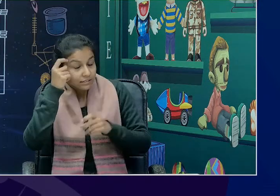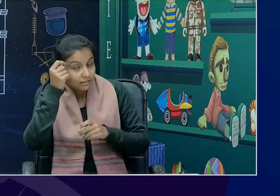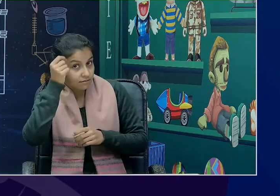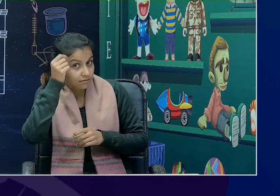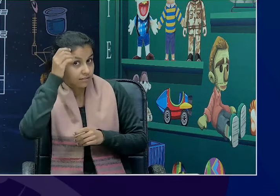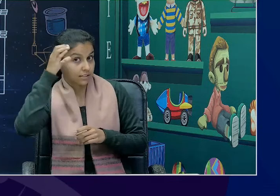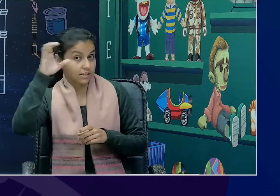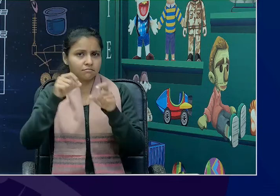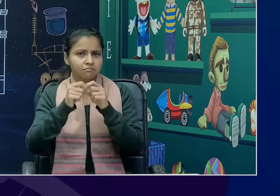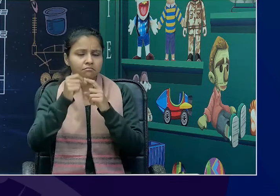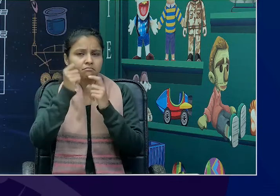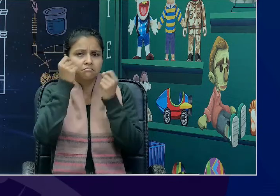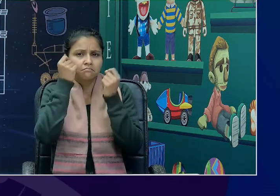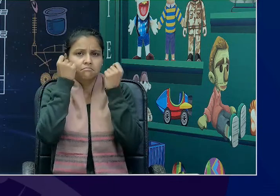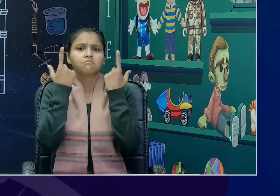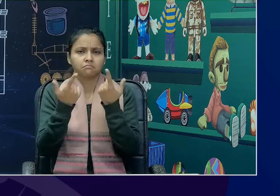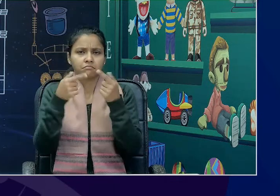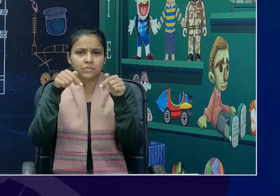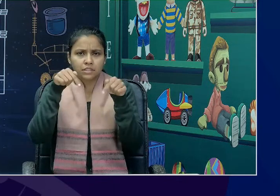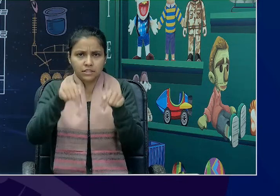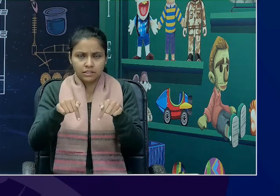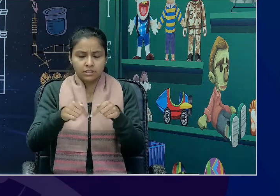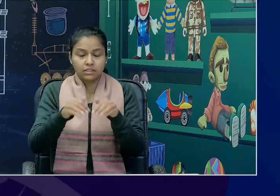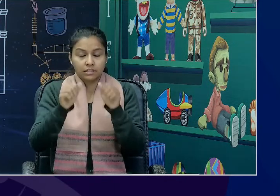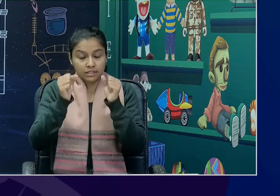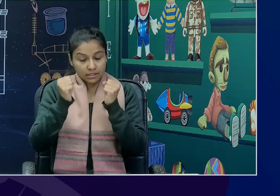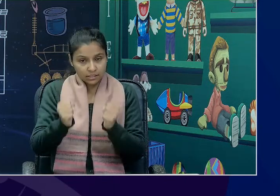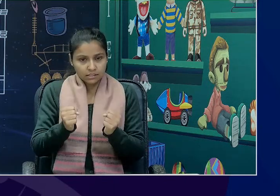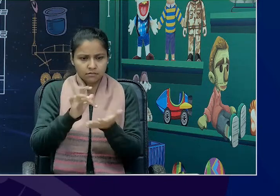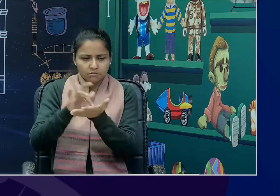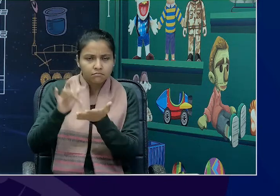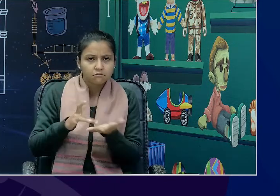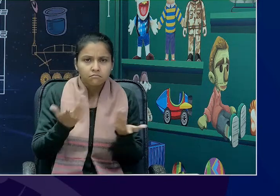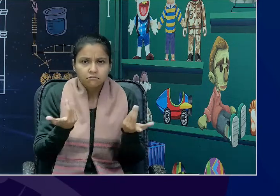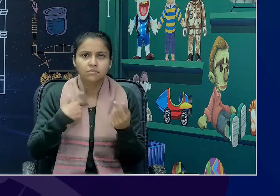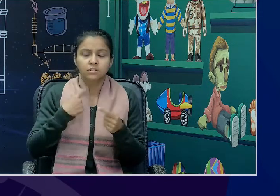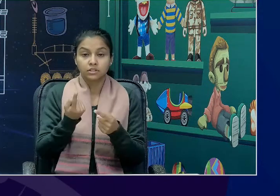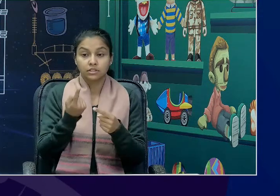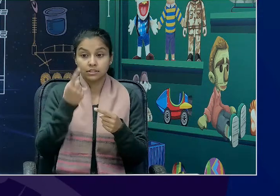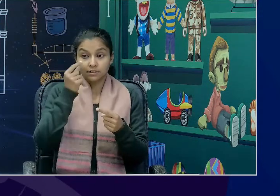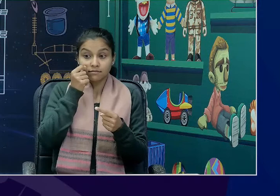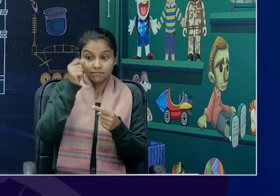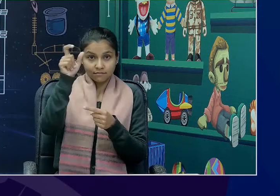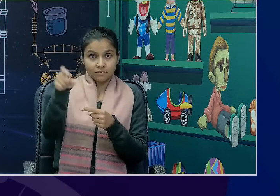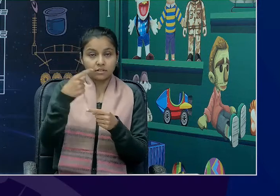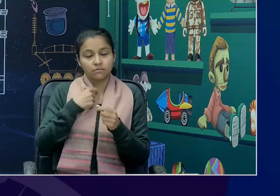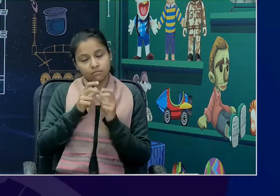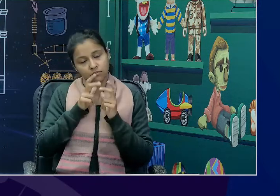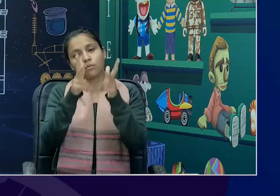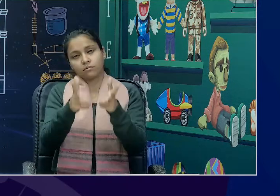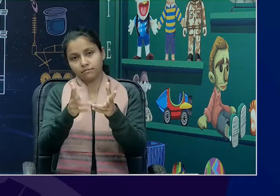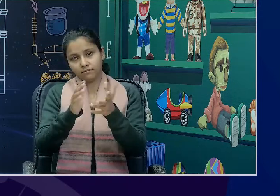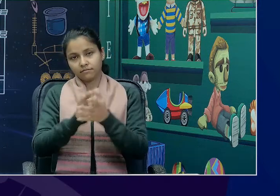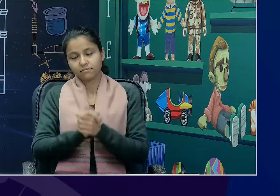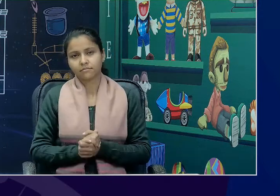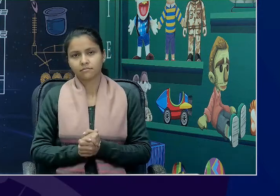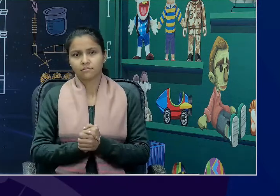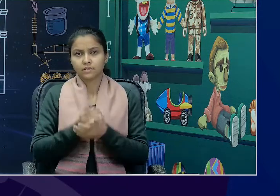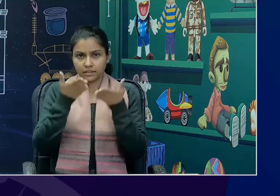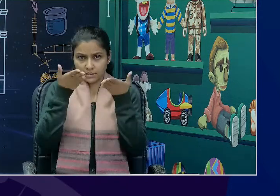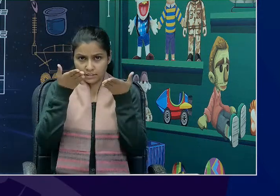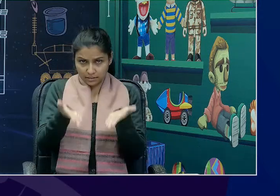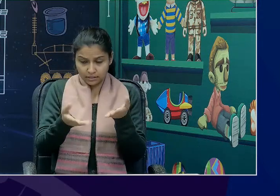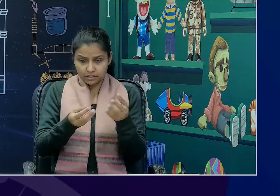sitting somewhere and he is describing the incident that happened with him to an audience. So there he describes